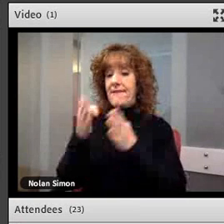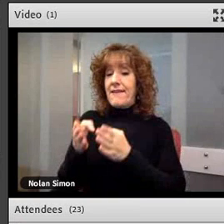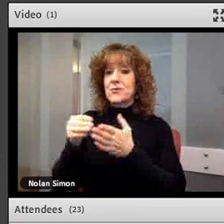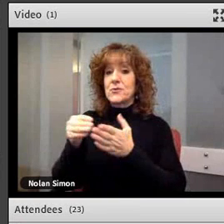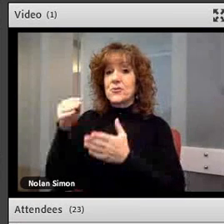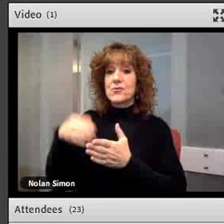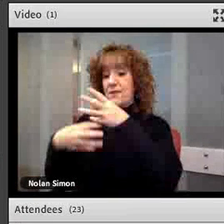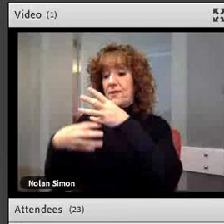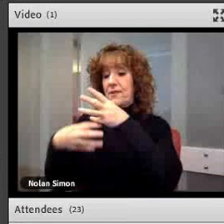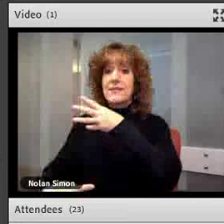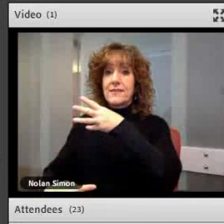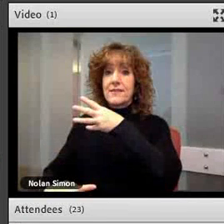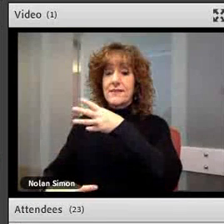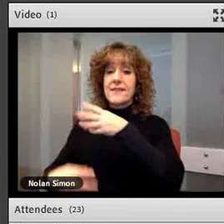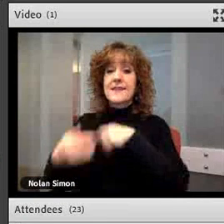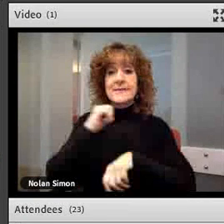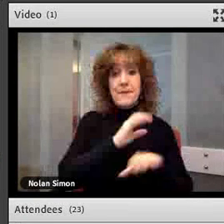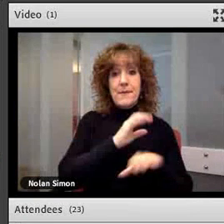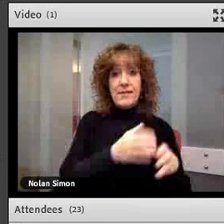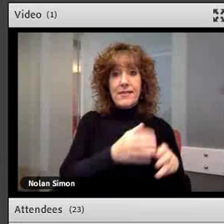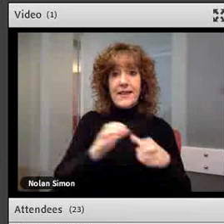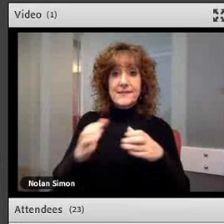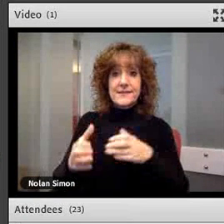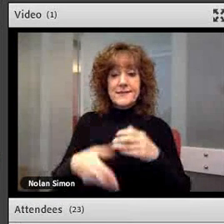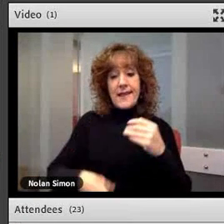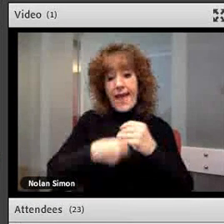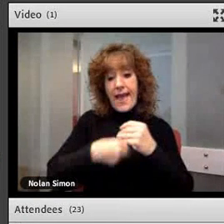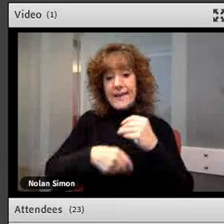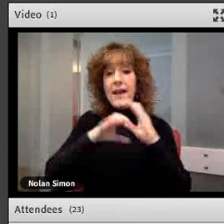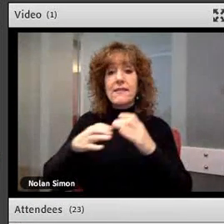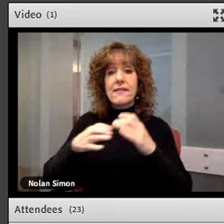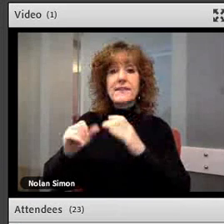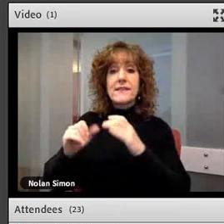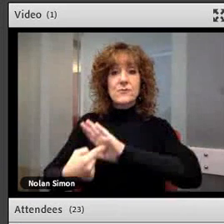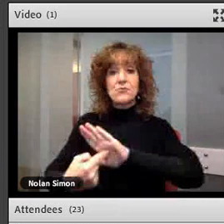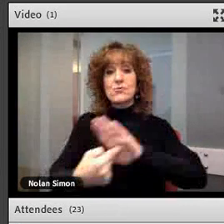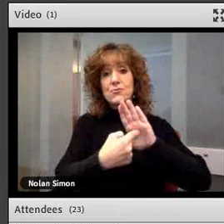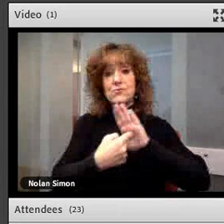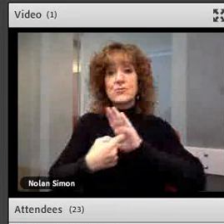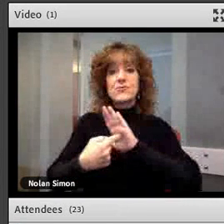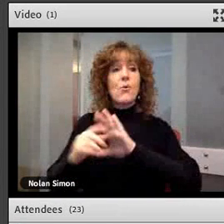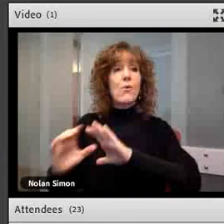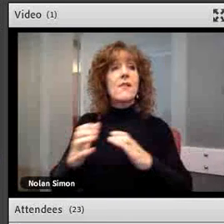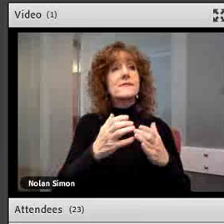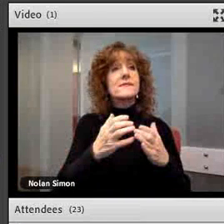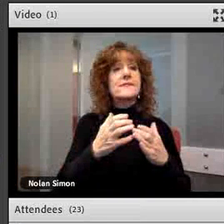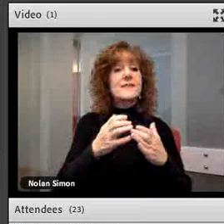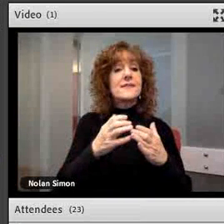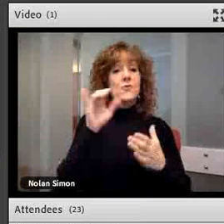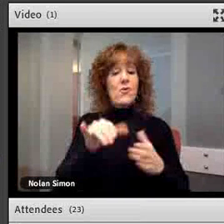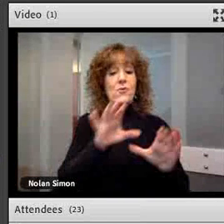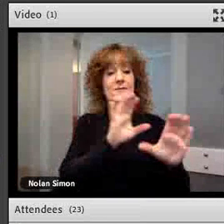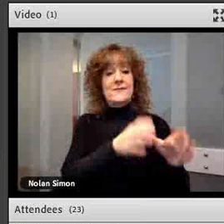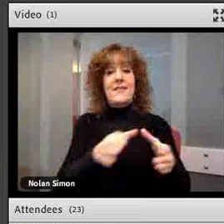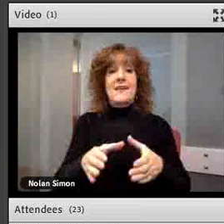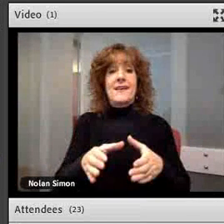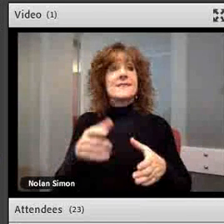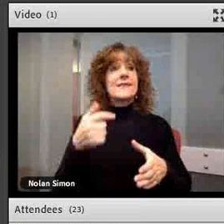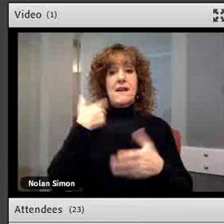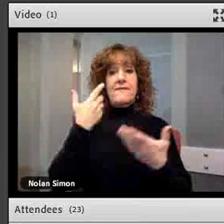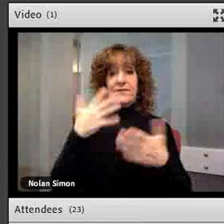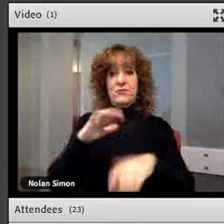So you can set up your classes. You can add classes. You can show your classes. So here, these are the classes that